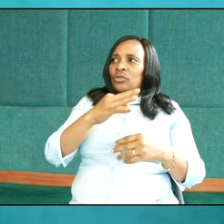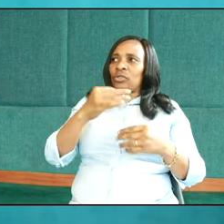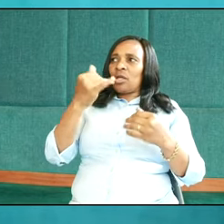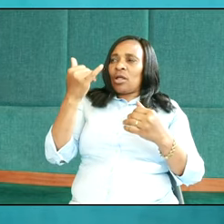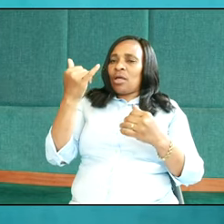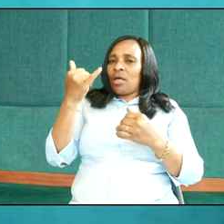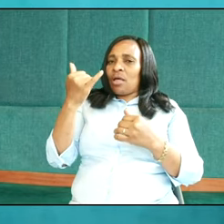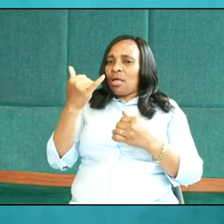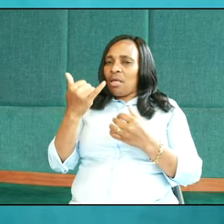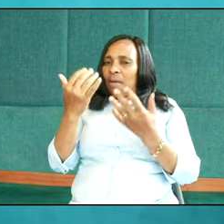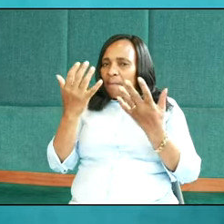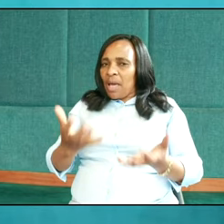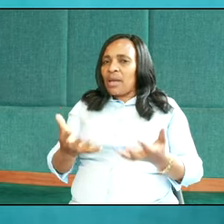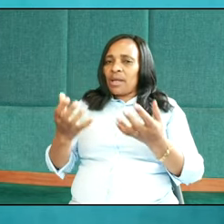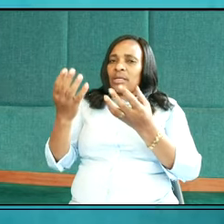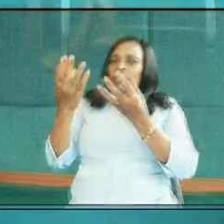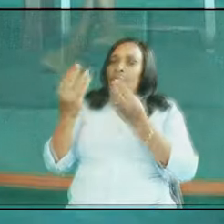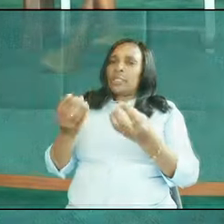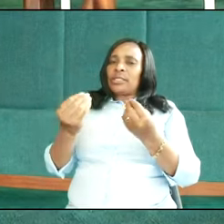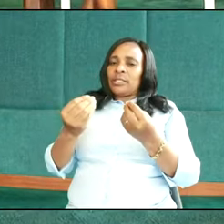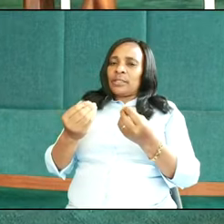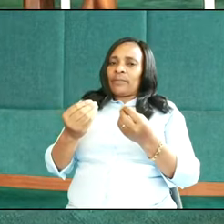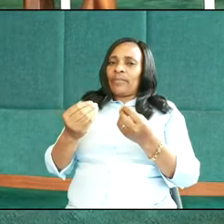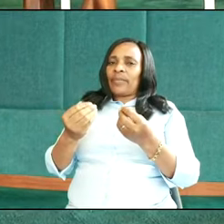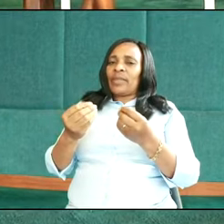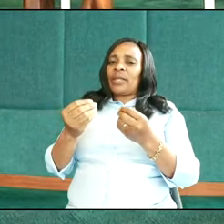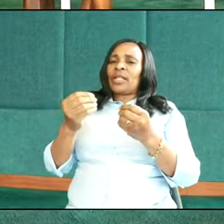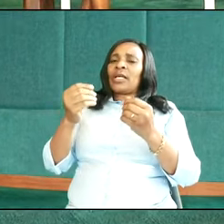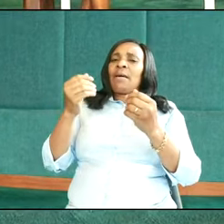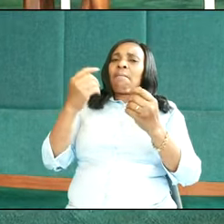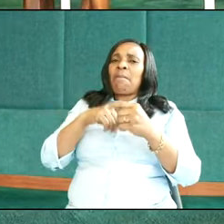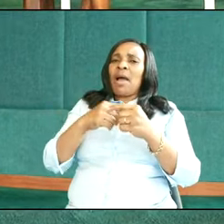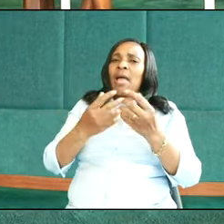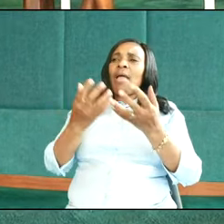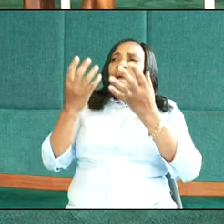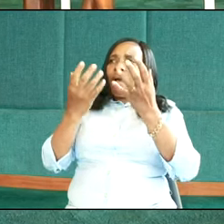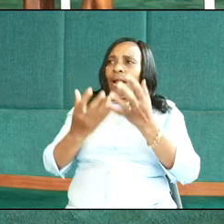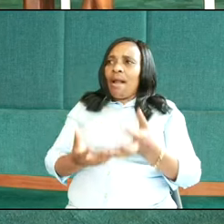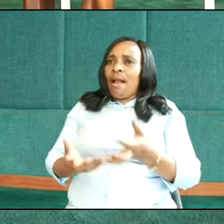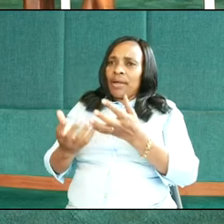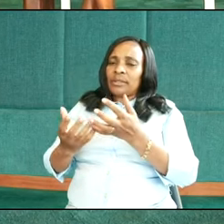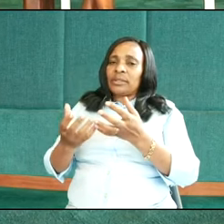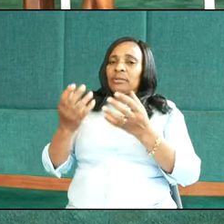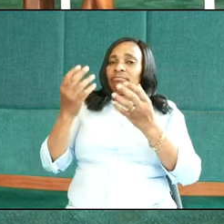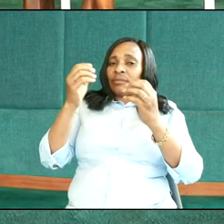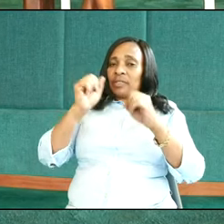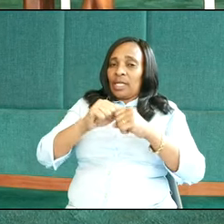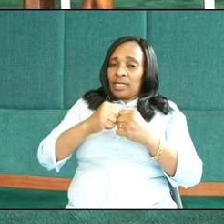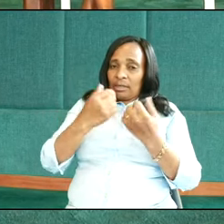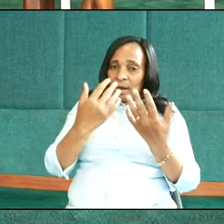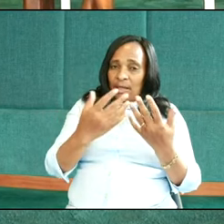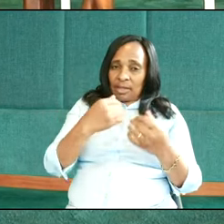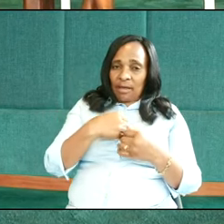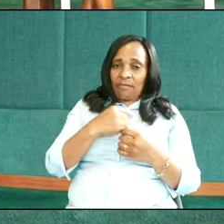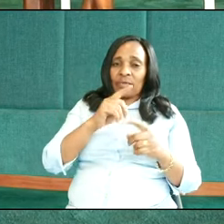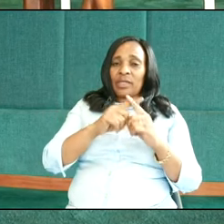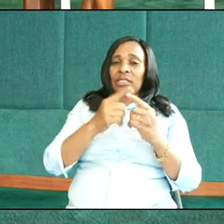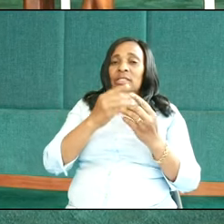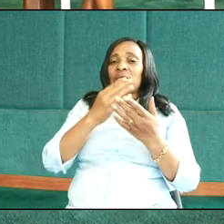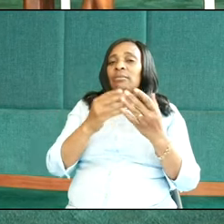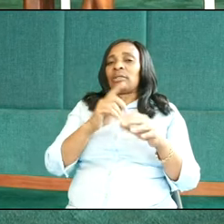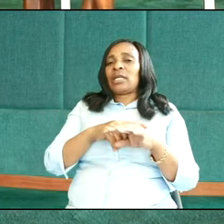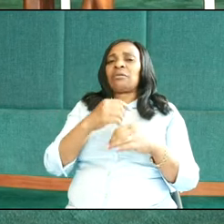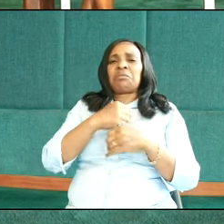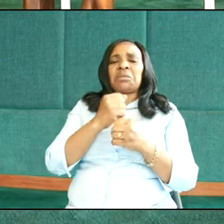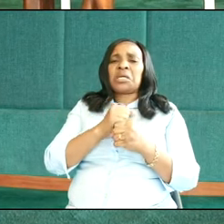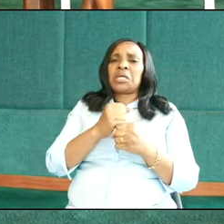easy and my burden is light. For my yoke is easy and my burden is light, you know? Even when sometimes it